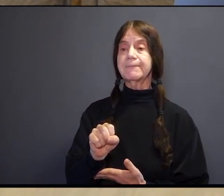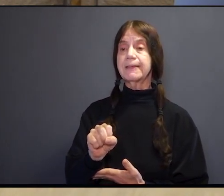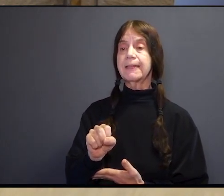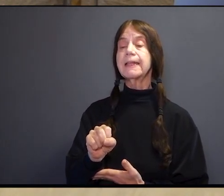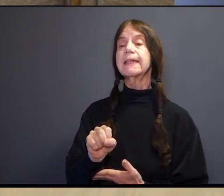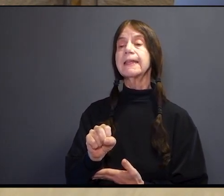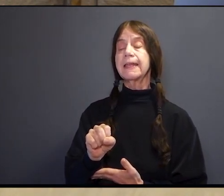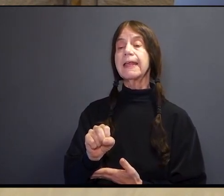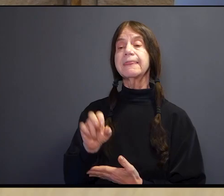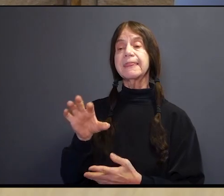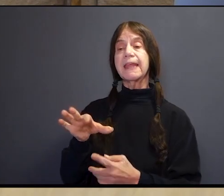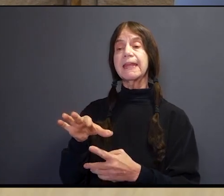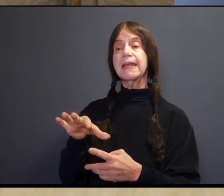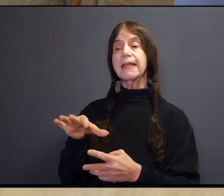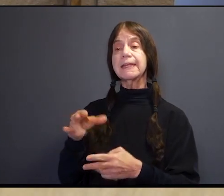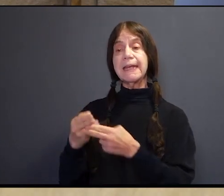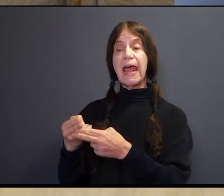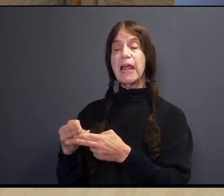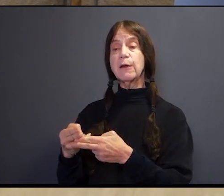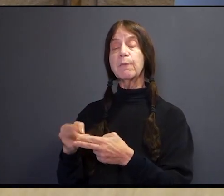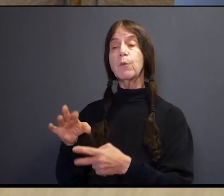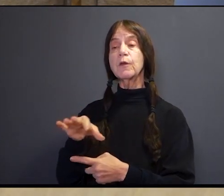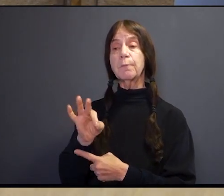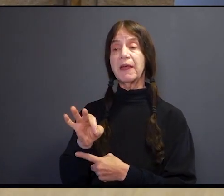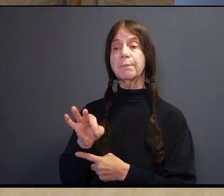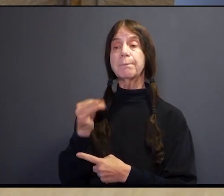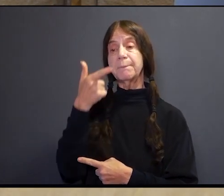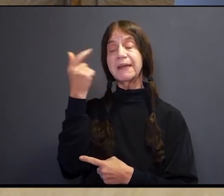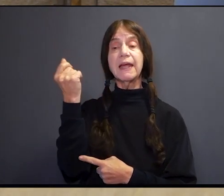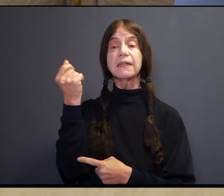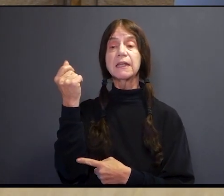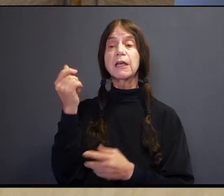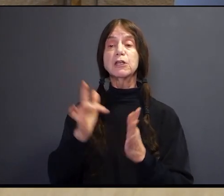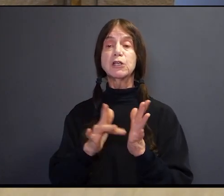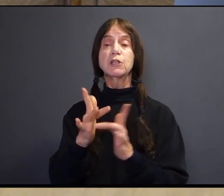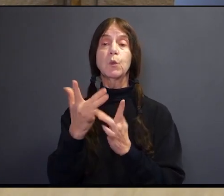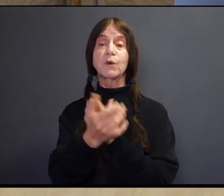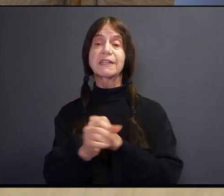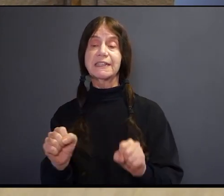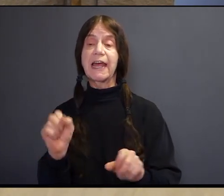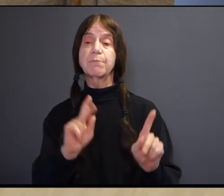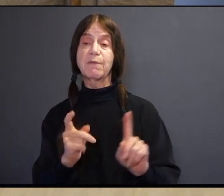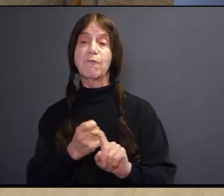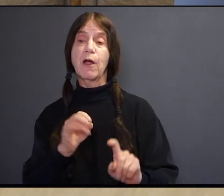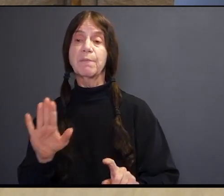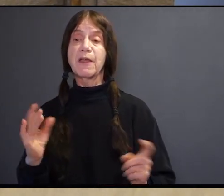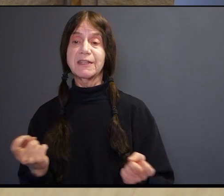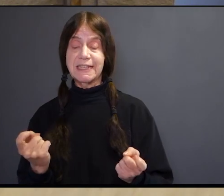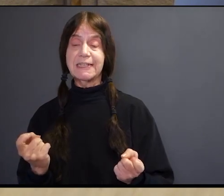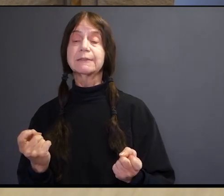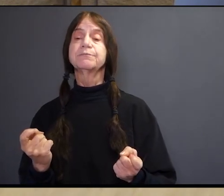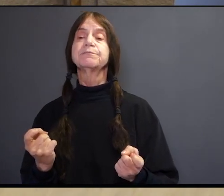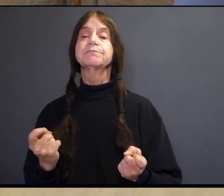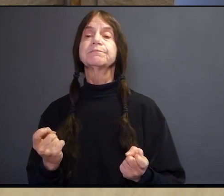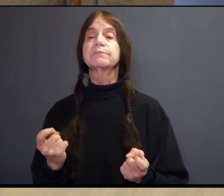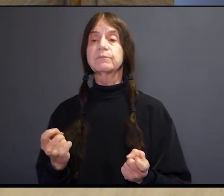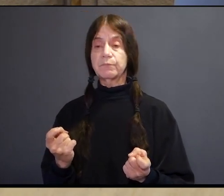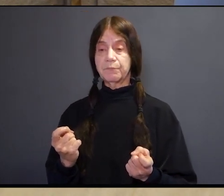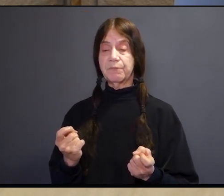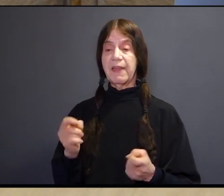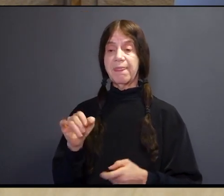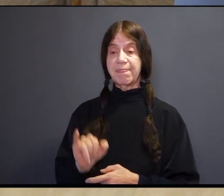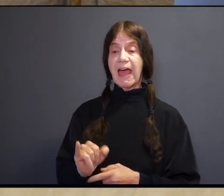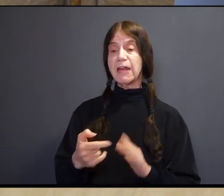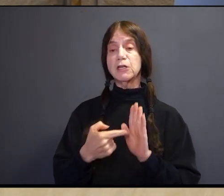The name was chosen because he would save his people from their sins. The child was named Jesus because